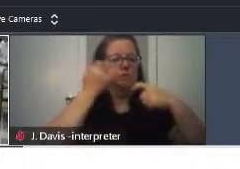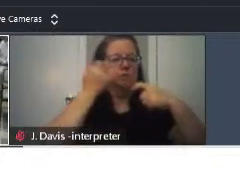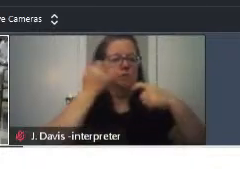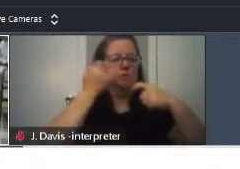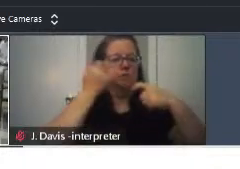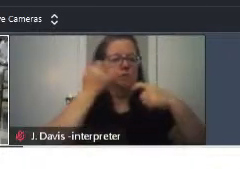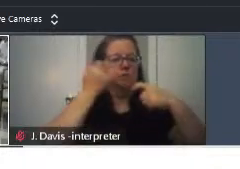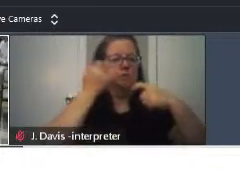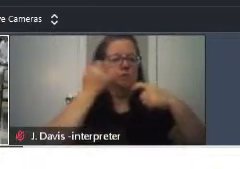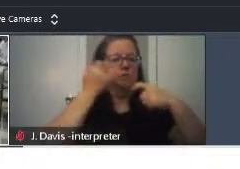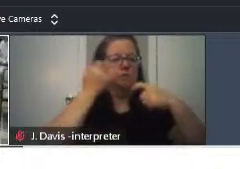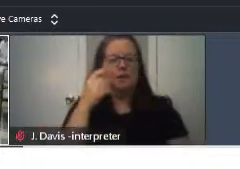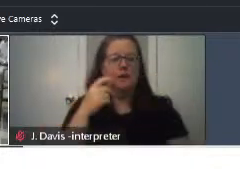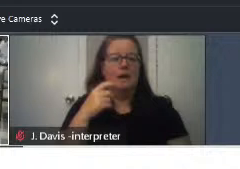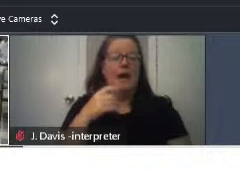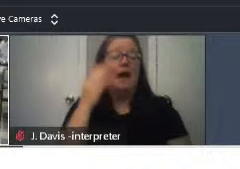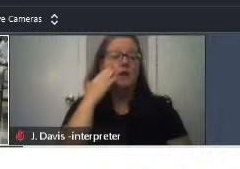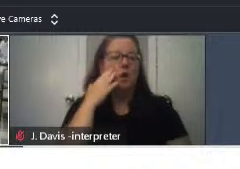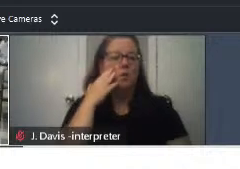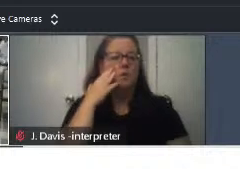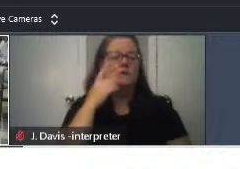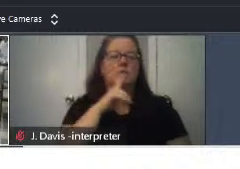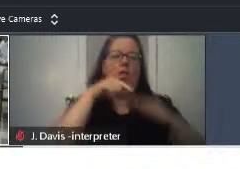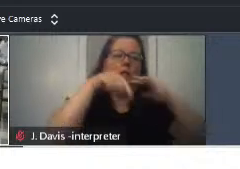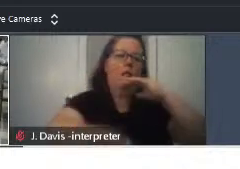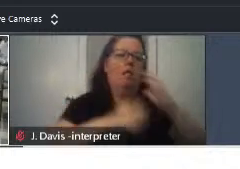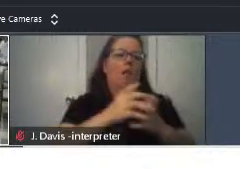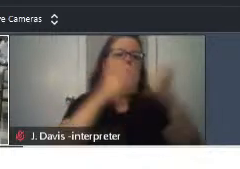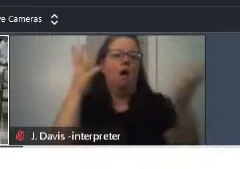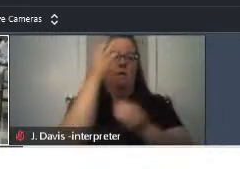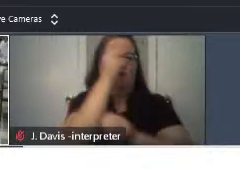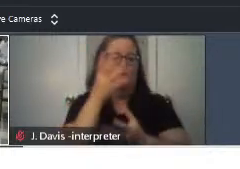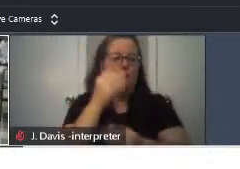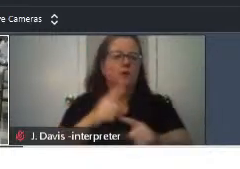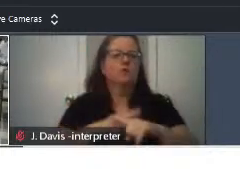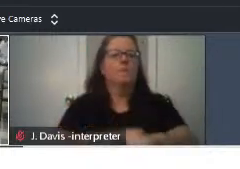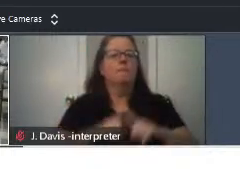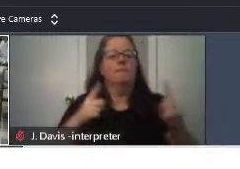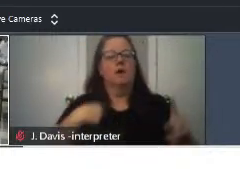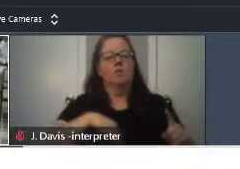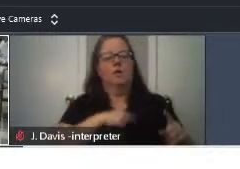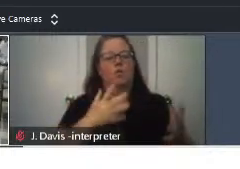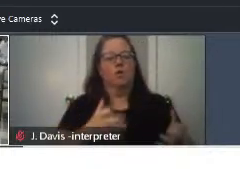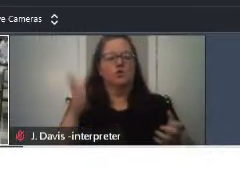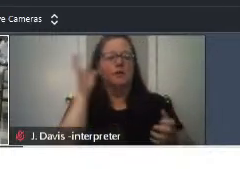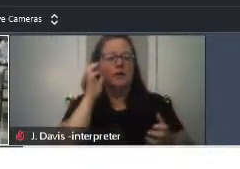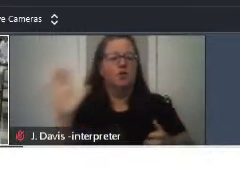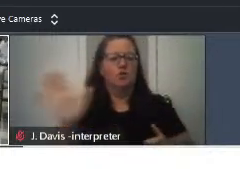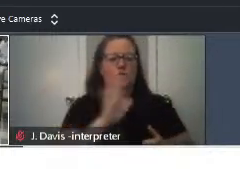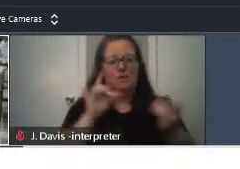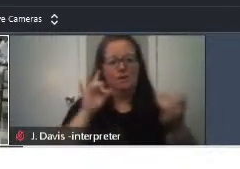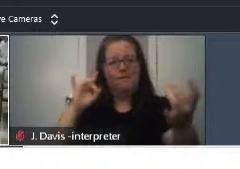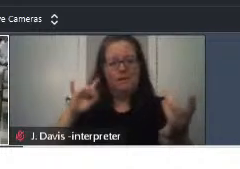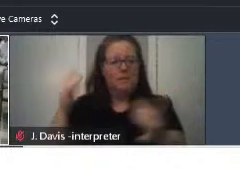is very comprehensive, and we're interested in hearing any and all feedback you have.